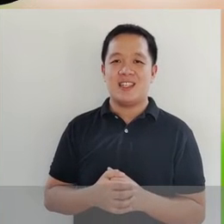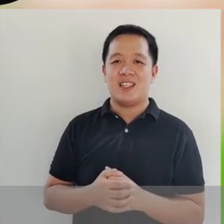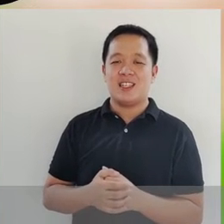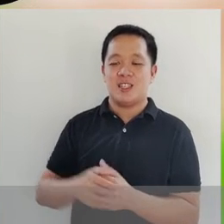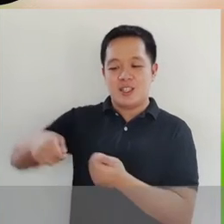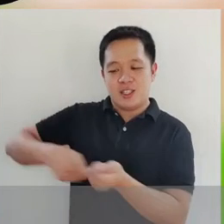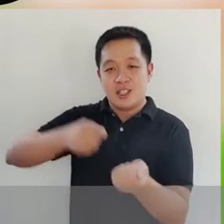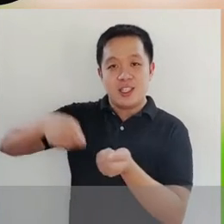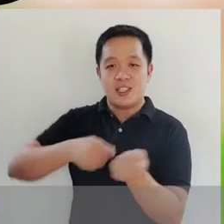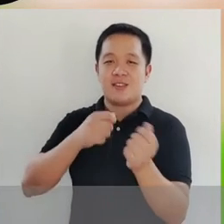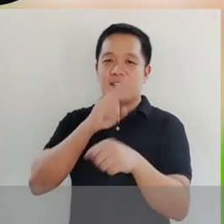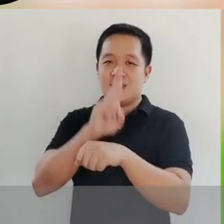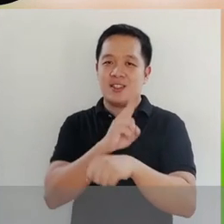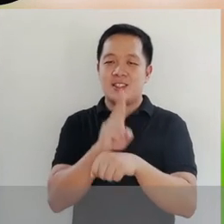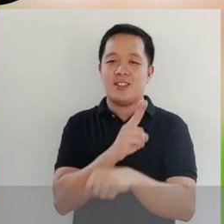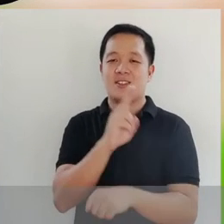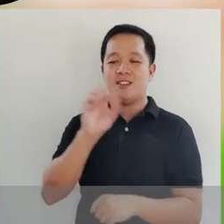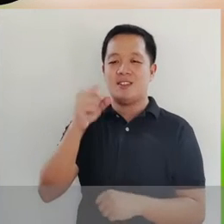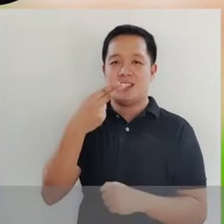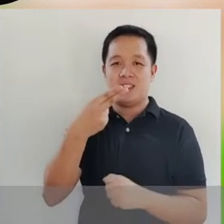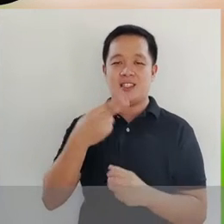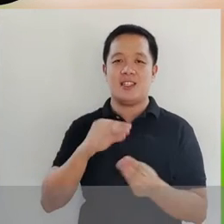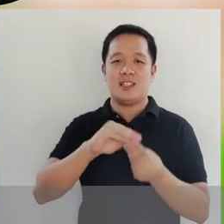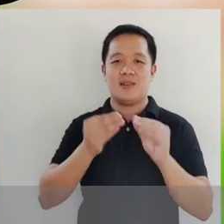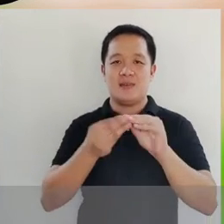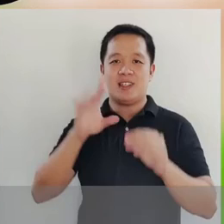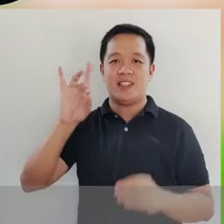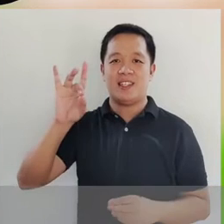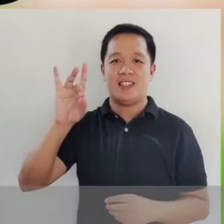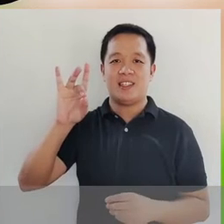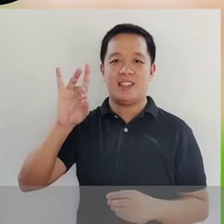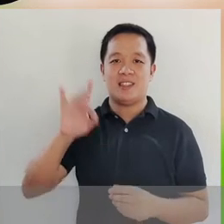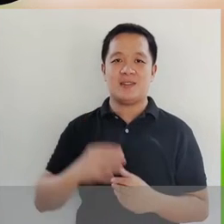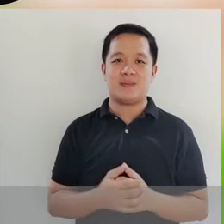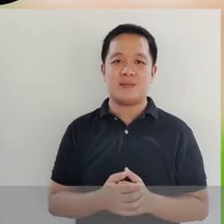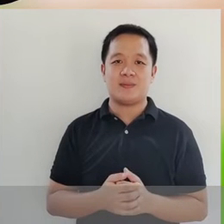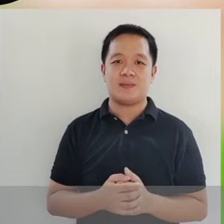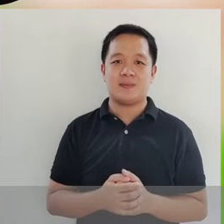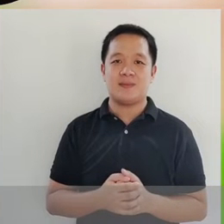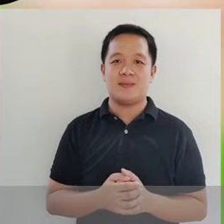SH for shovel. Number 8.